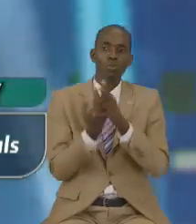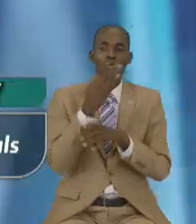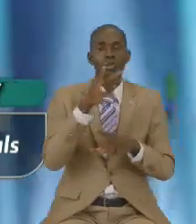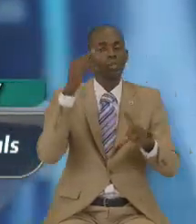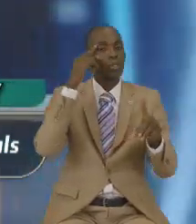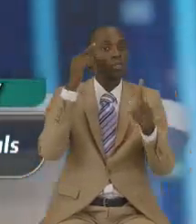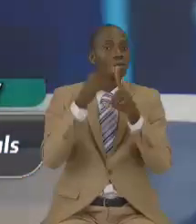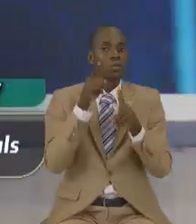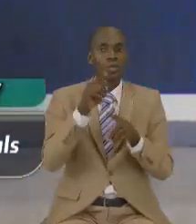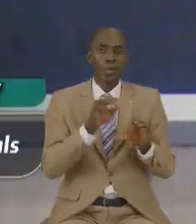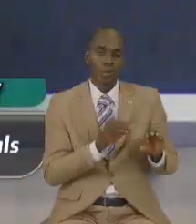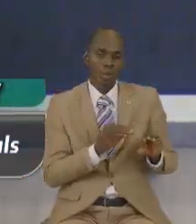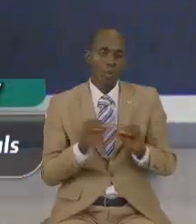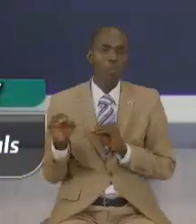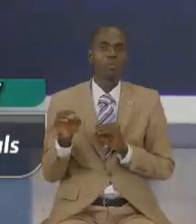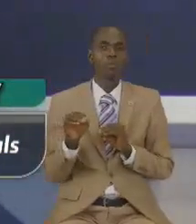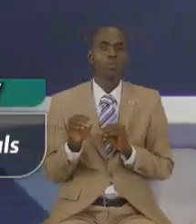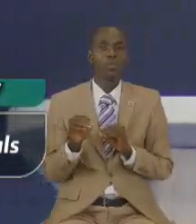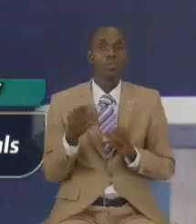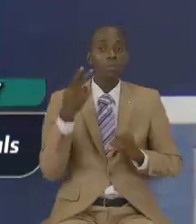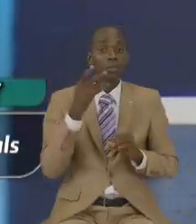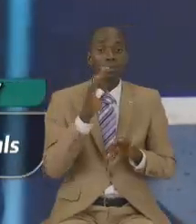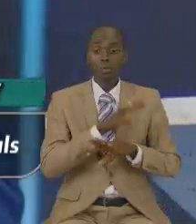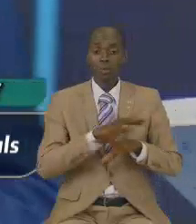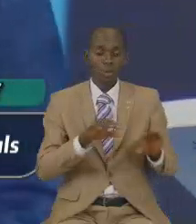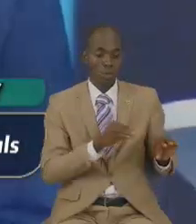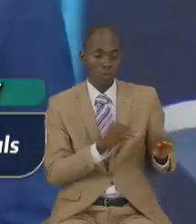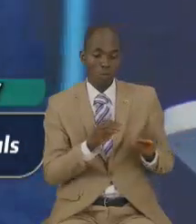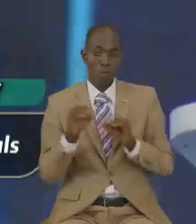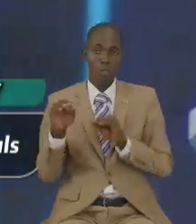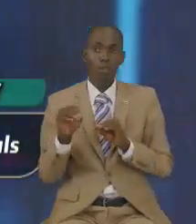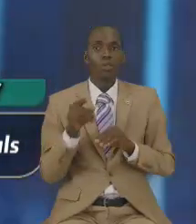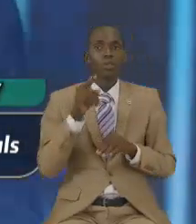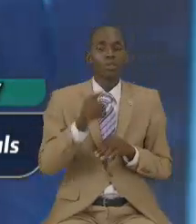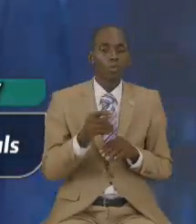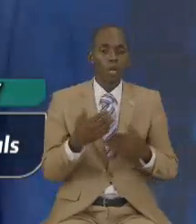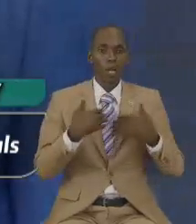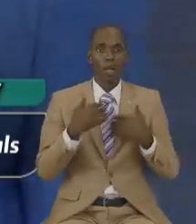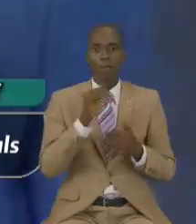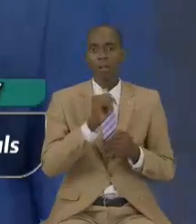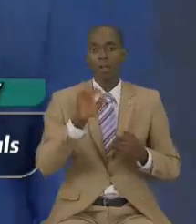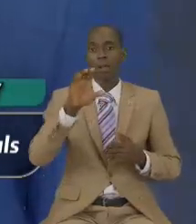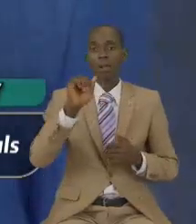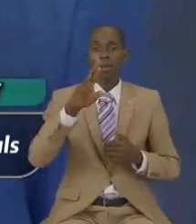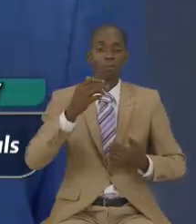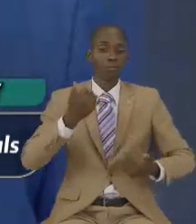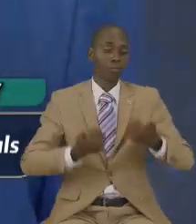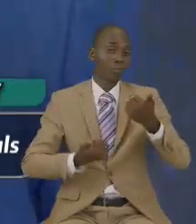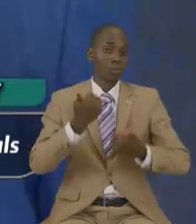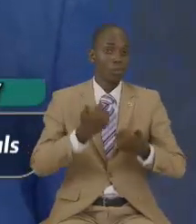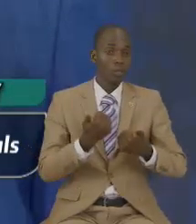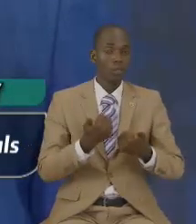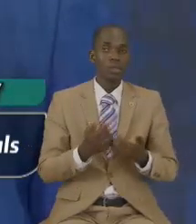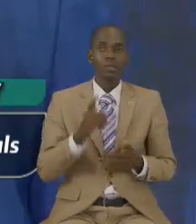Your driver, you know, if you don't drive, you drive a car, you drive